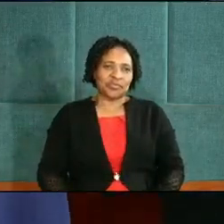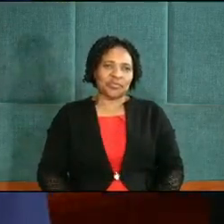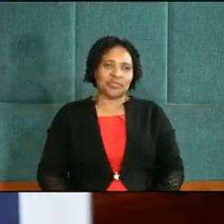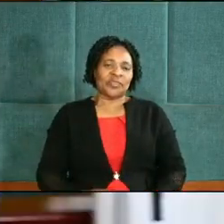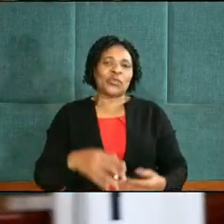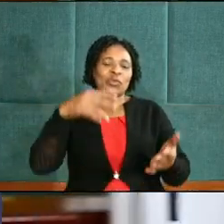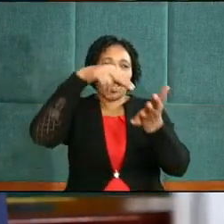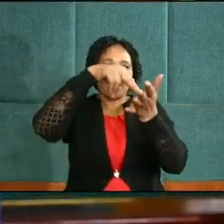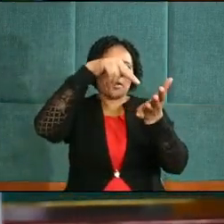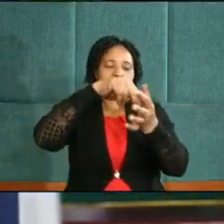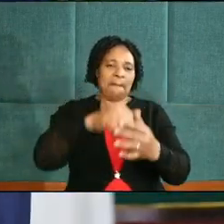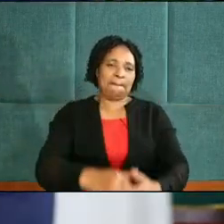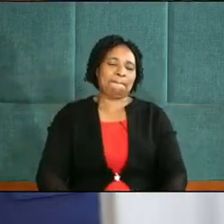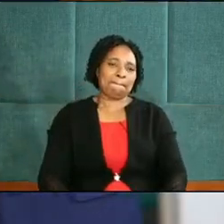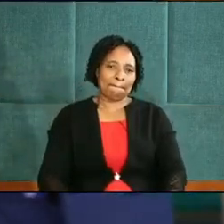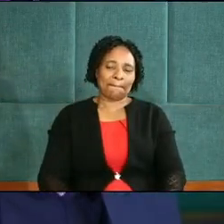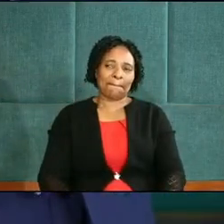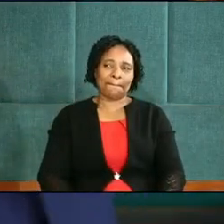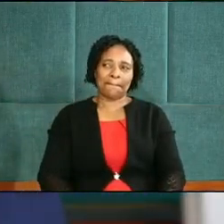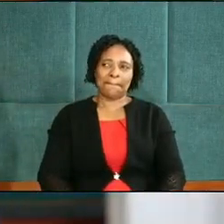Stand with me.